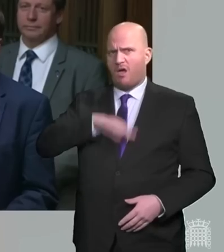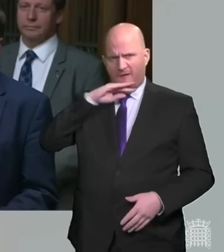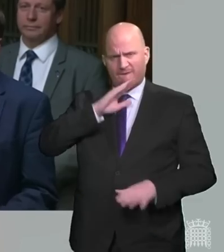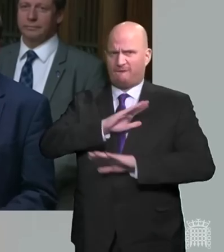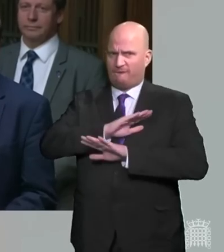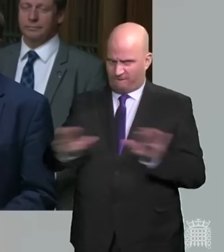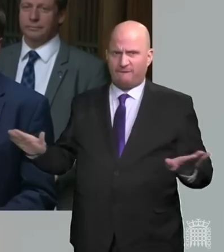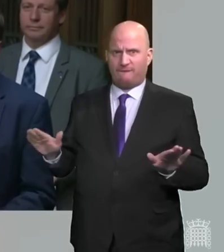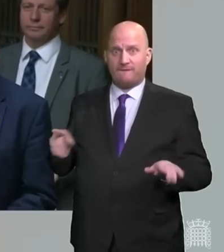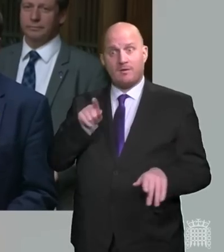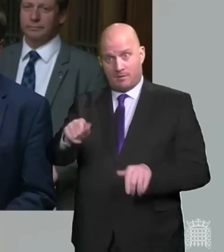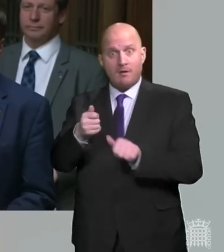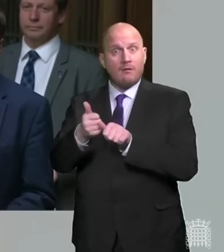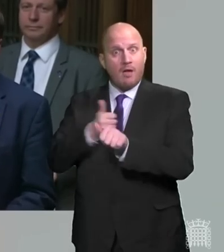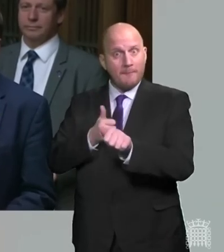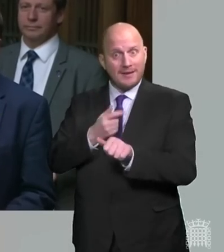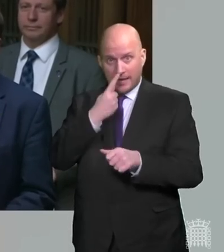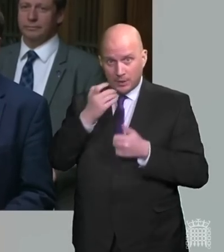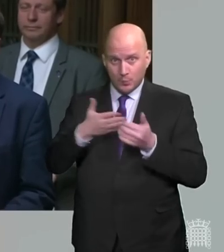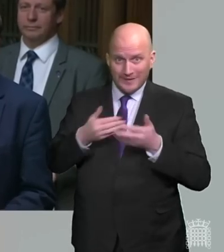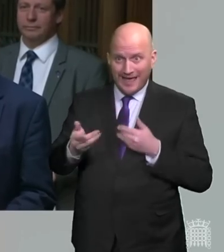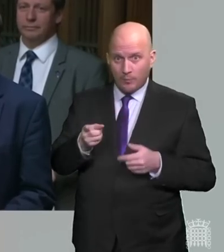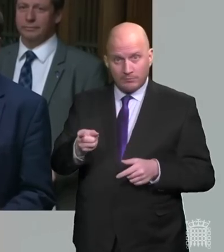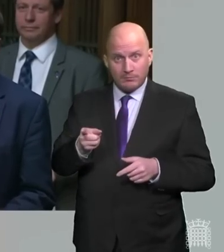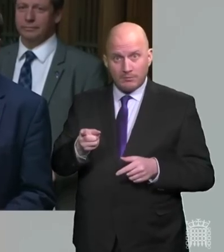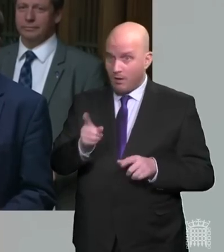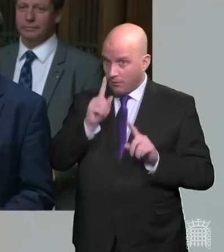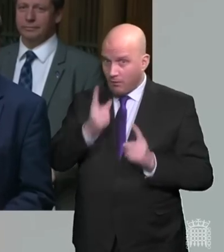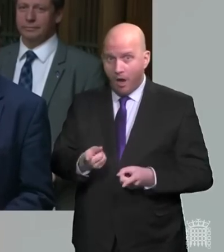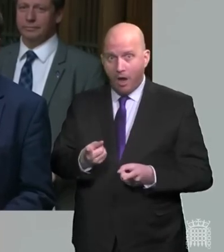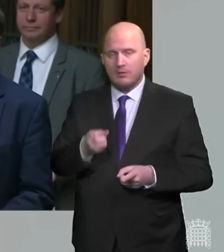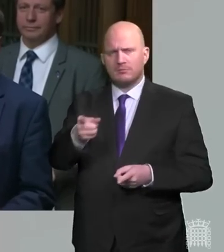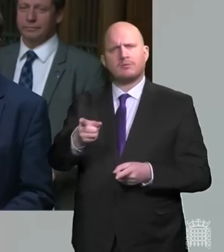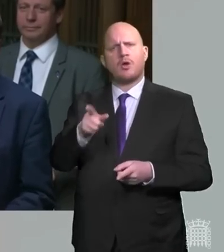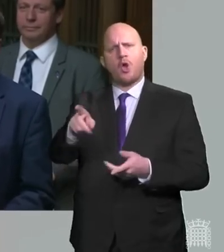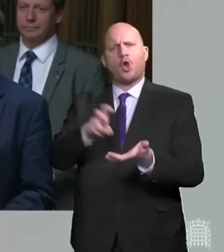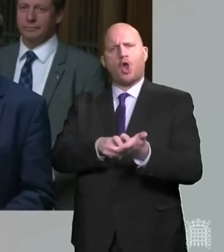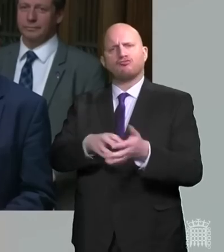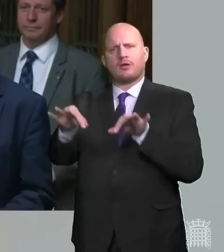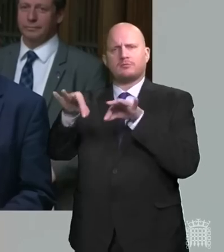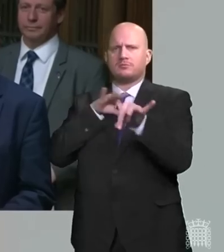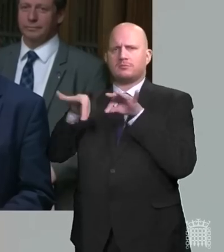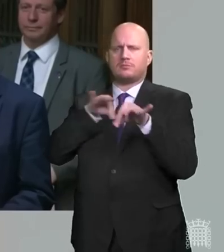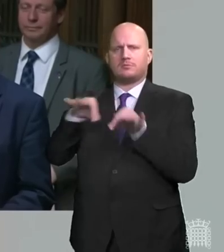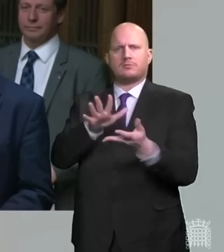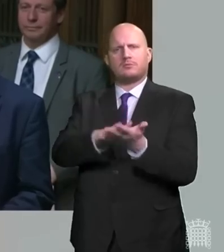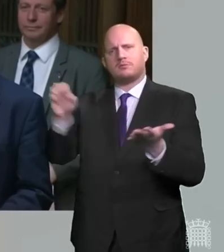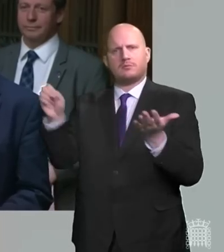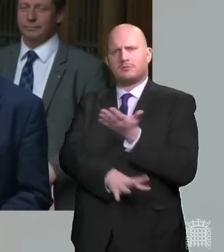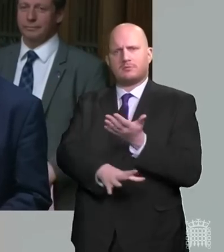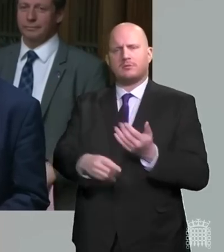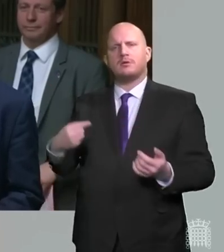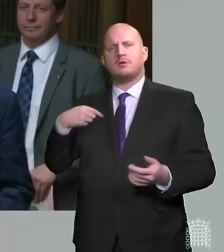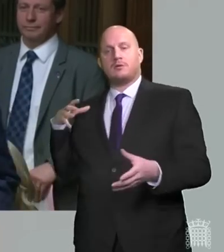this, we need to strip them of the franchise and get somebody in who will deliver the reliable rail services for